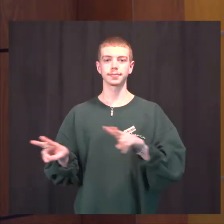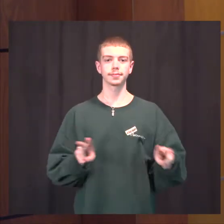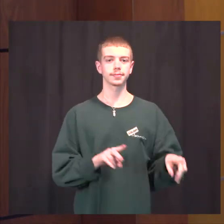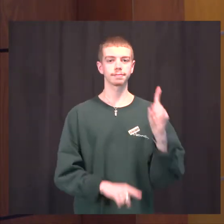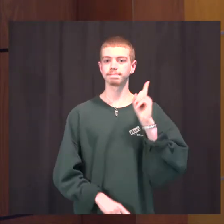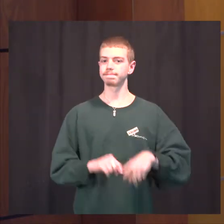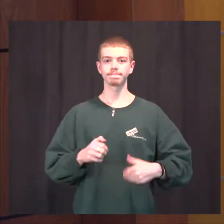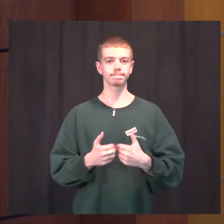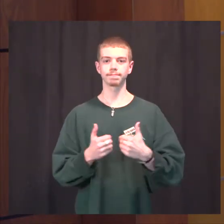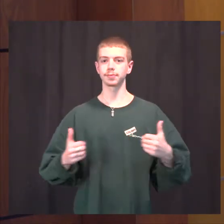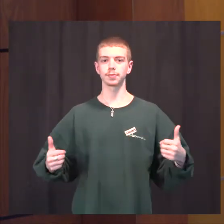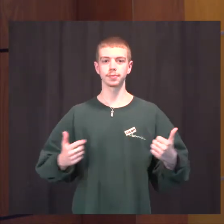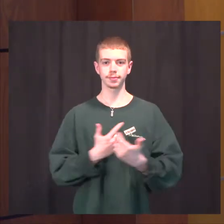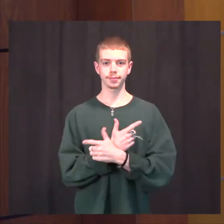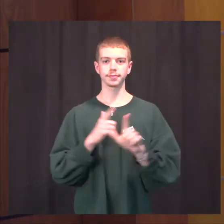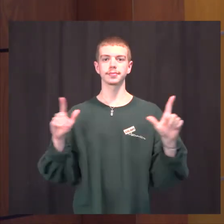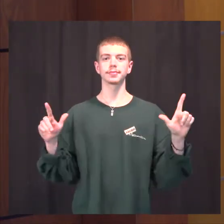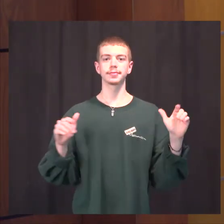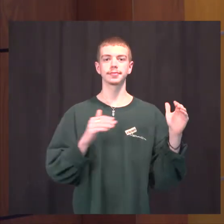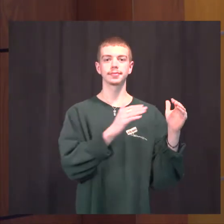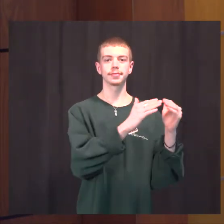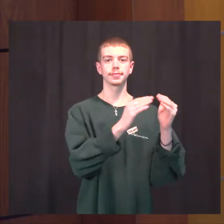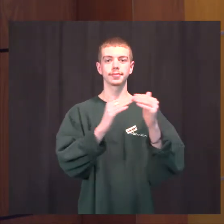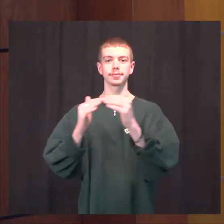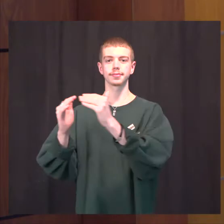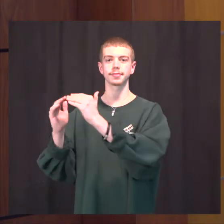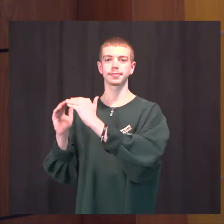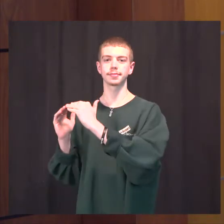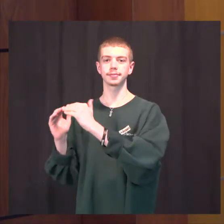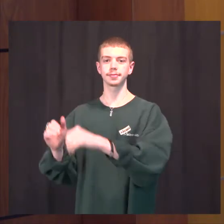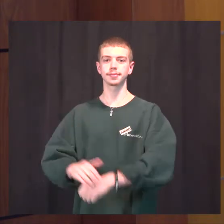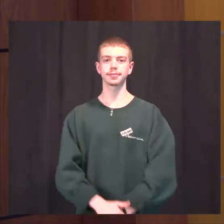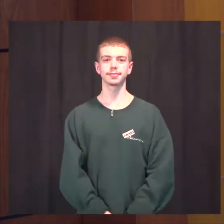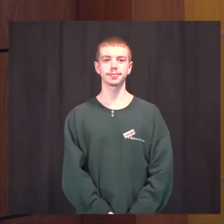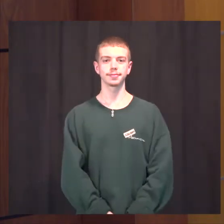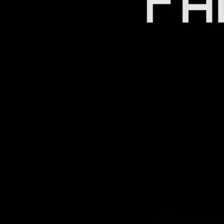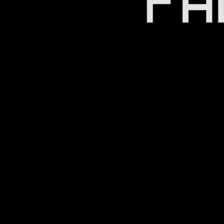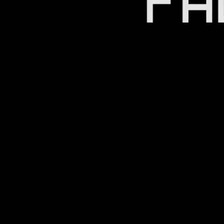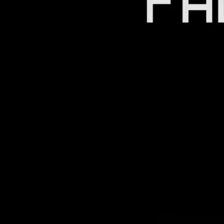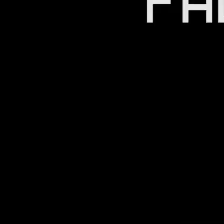God, indivisible, with liberty and justice for all.